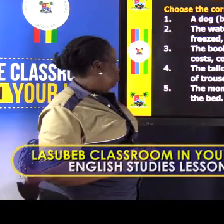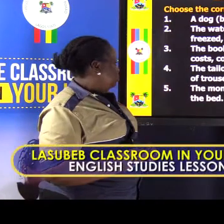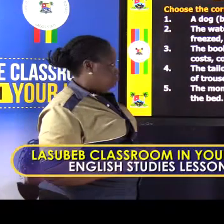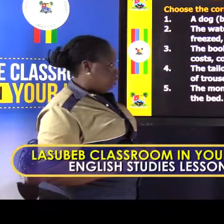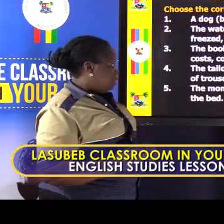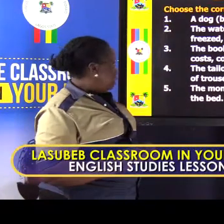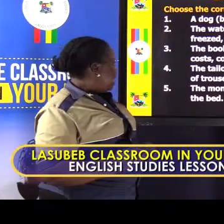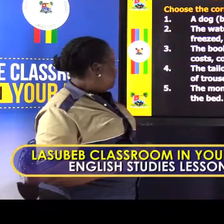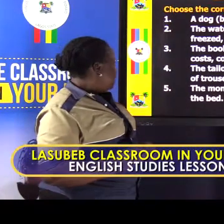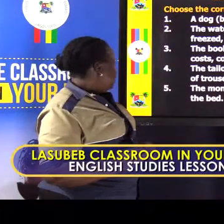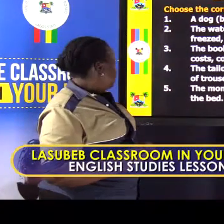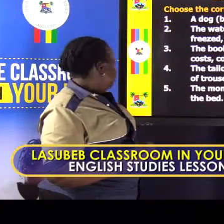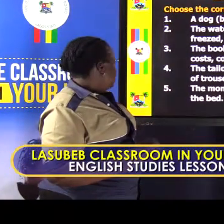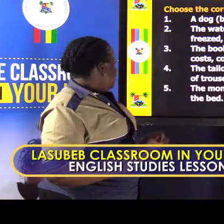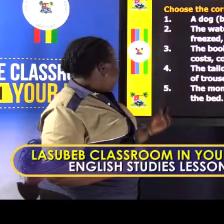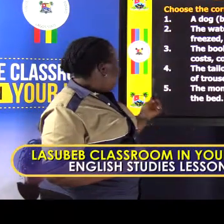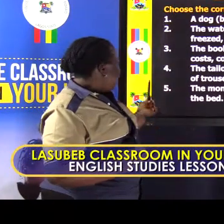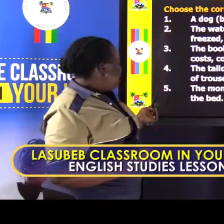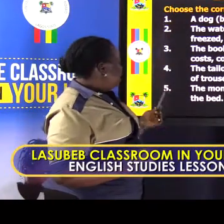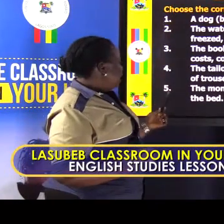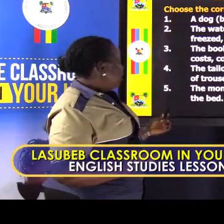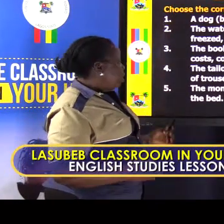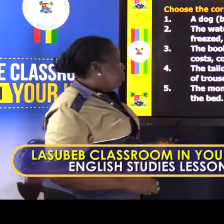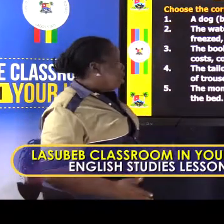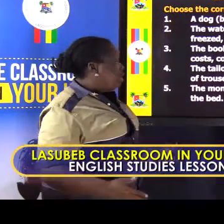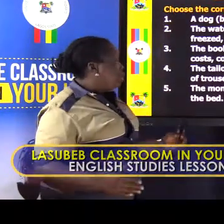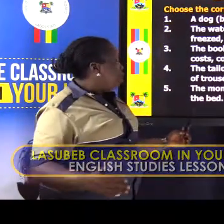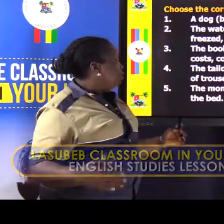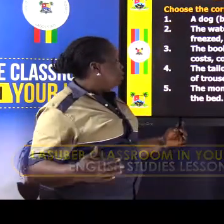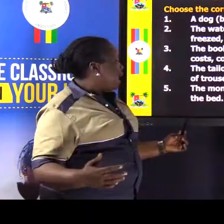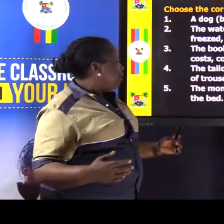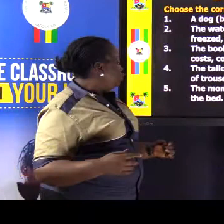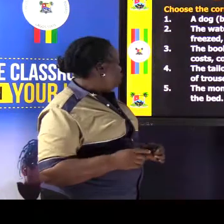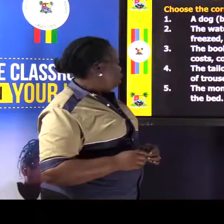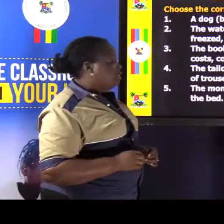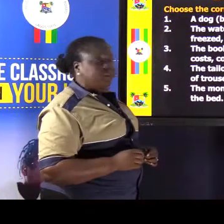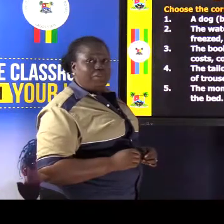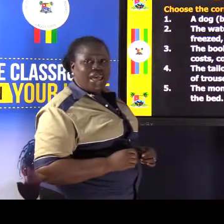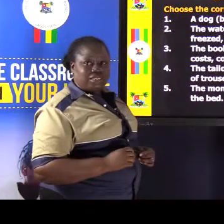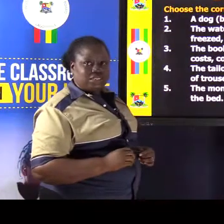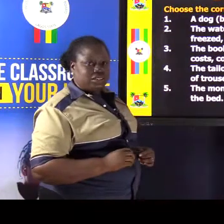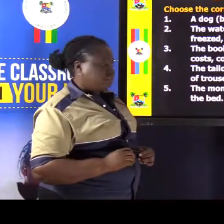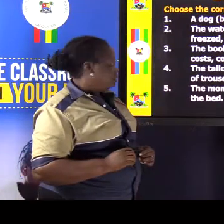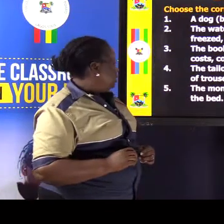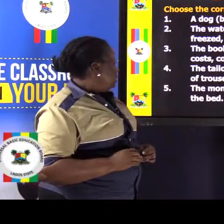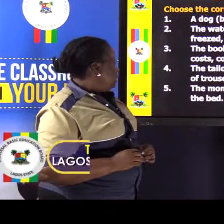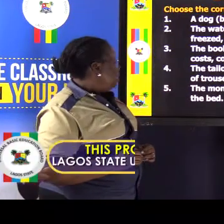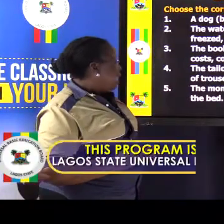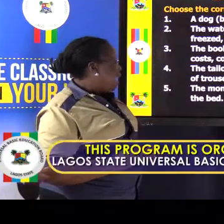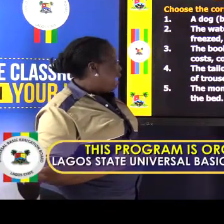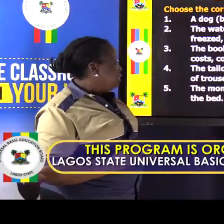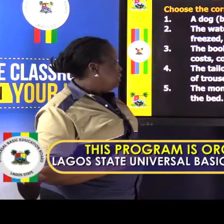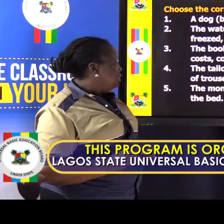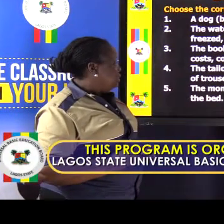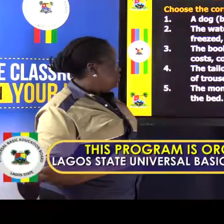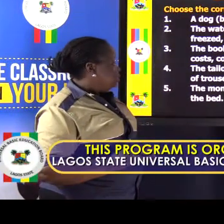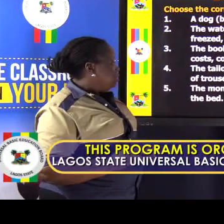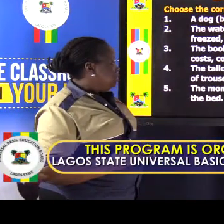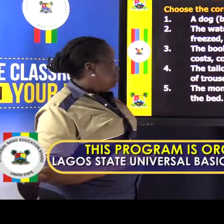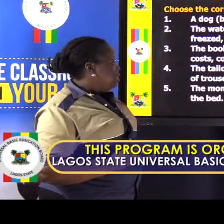S-C-W-E-D? What is the answer? And lastly, the money was dashed under the bed. Is it